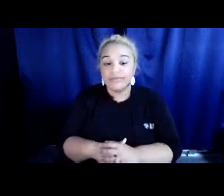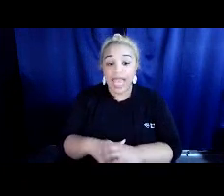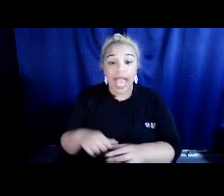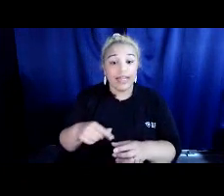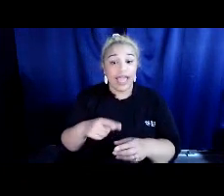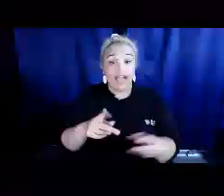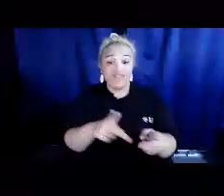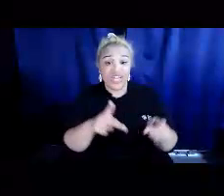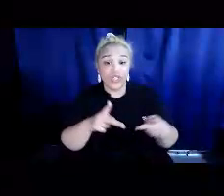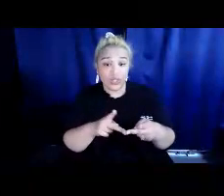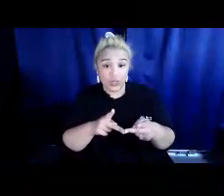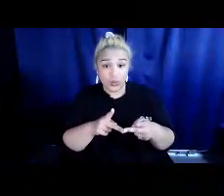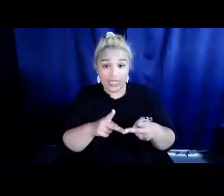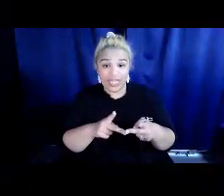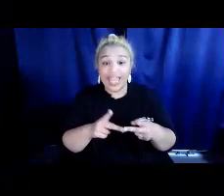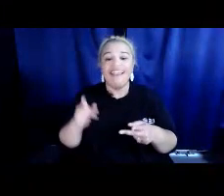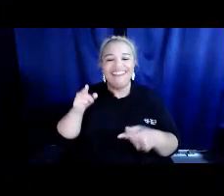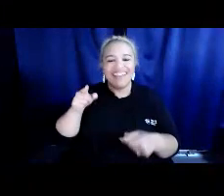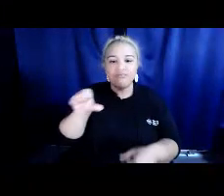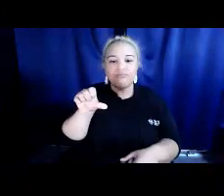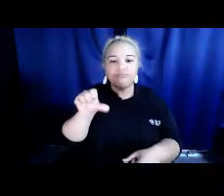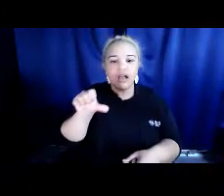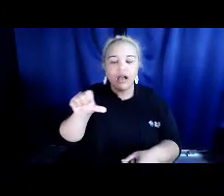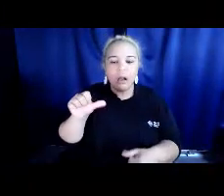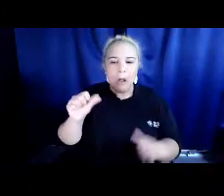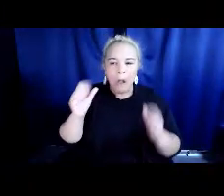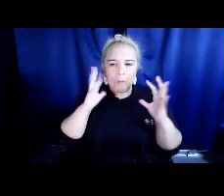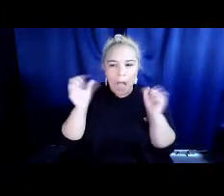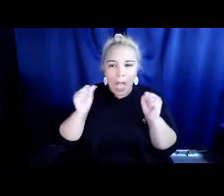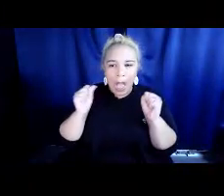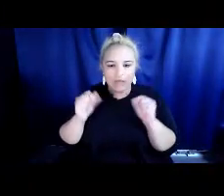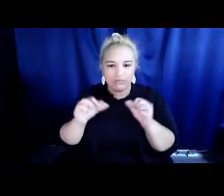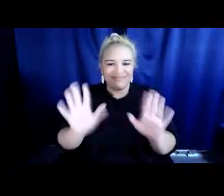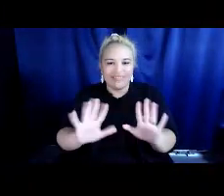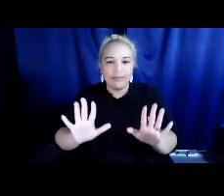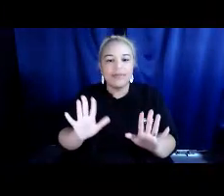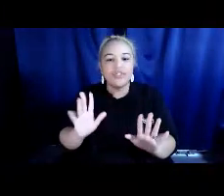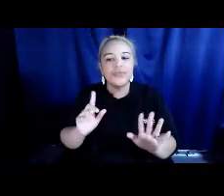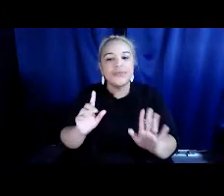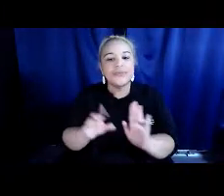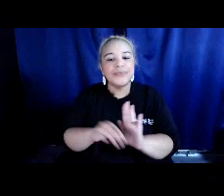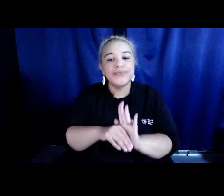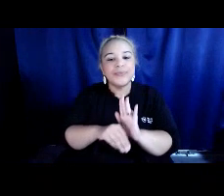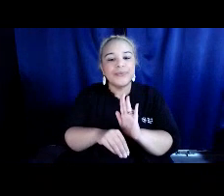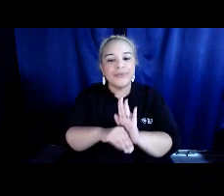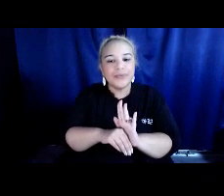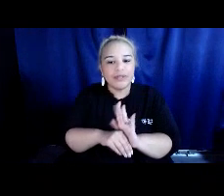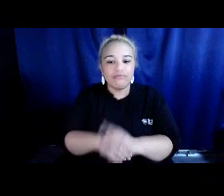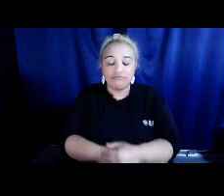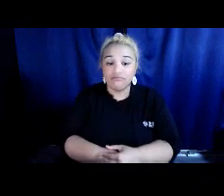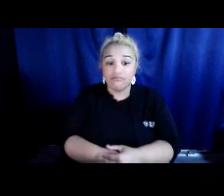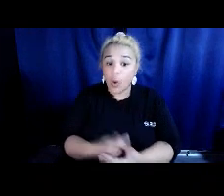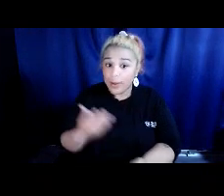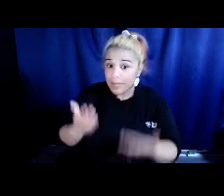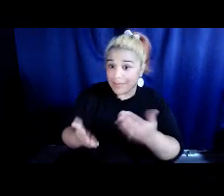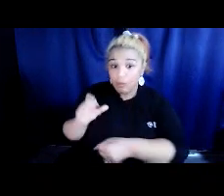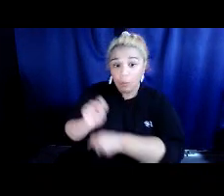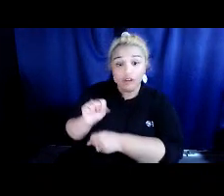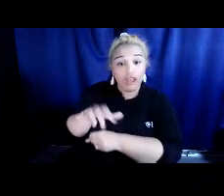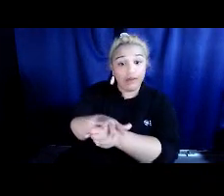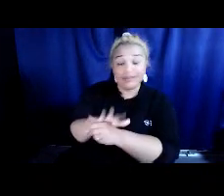breathing exercises to manage anxiety, listening to calm sounds to manage sensory needs, or having a private place to